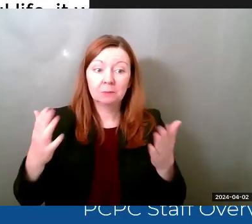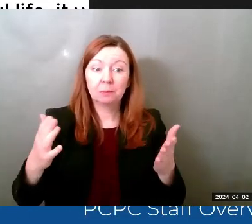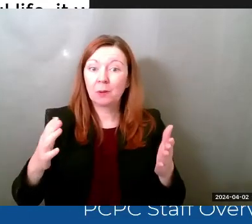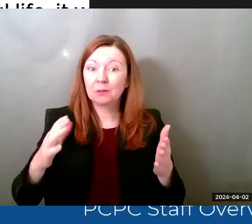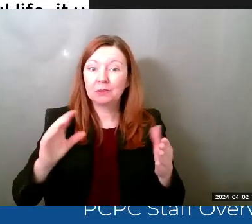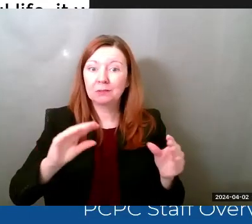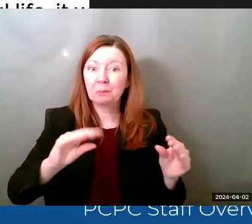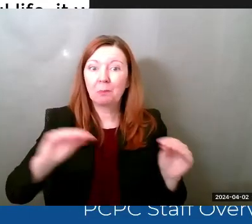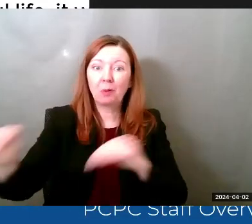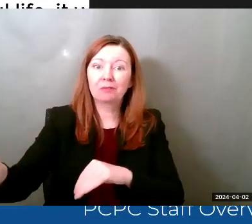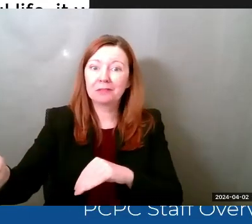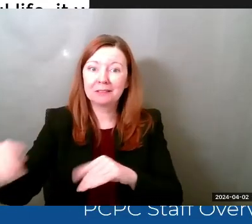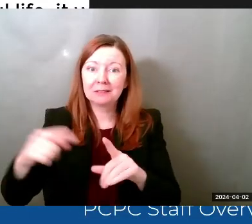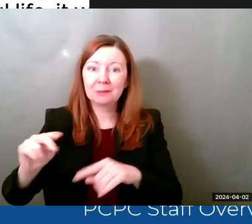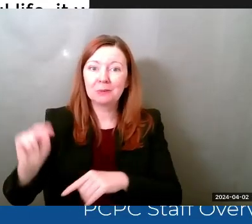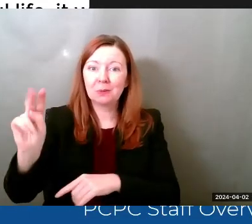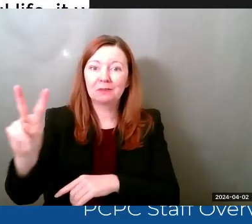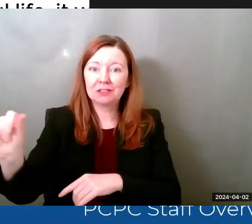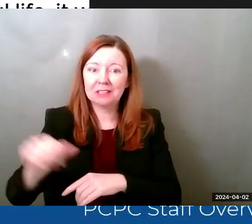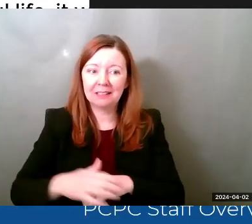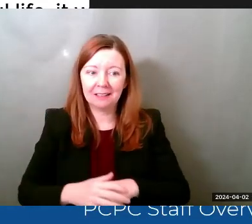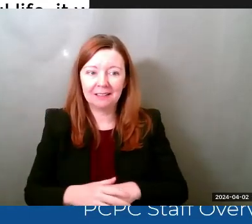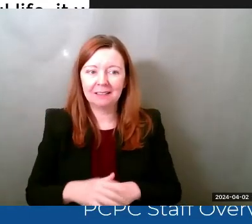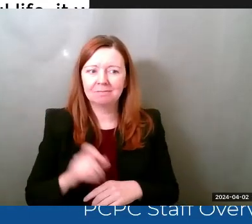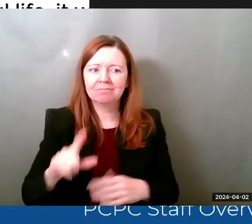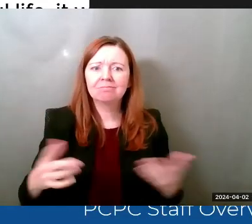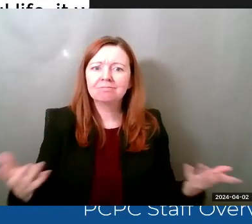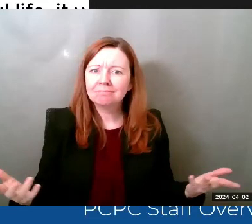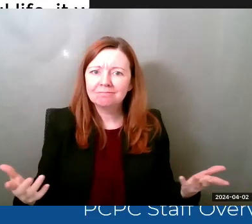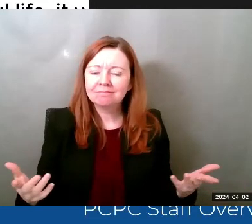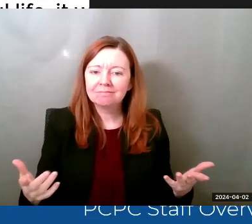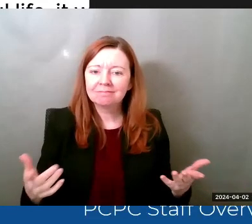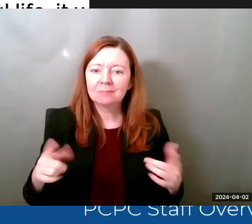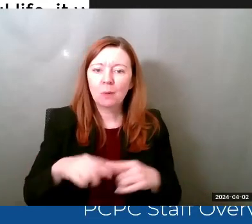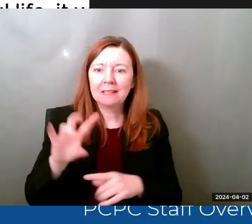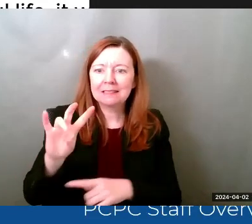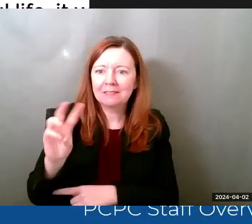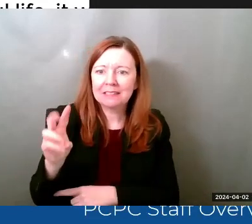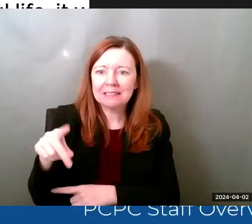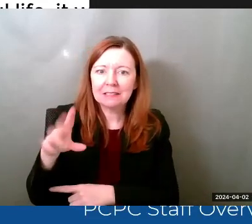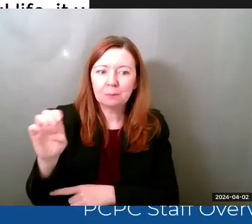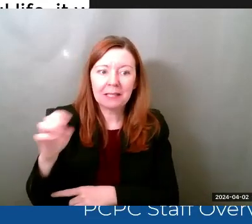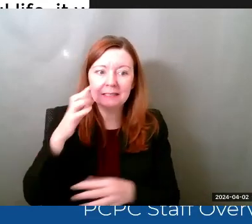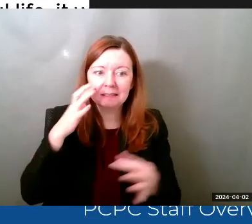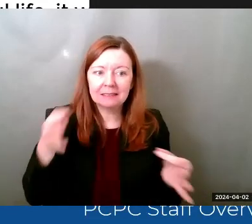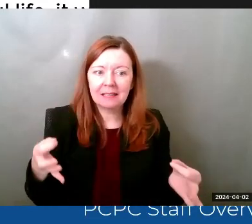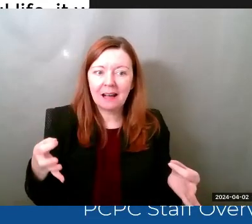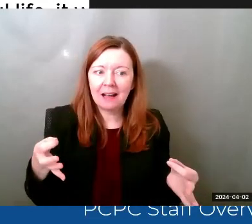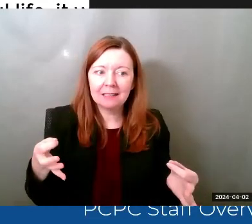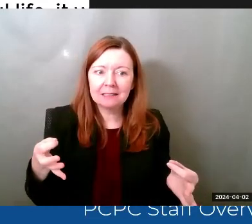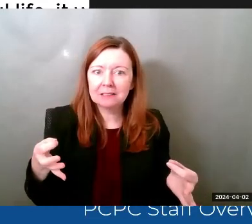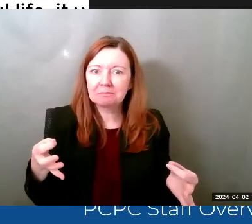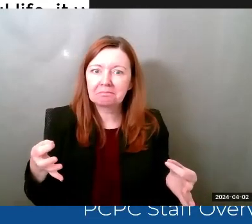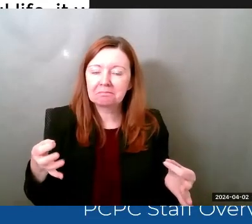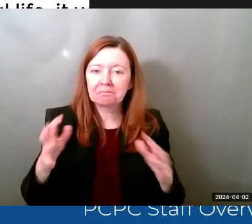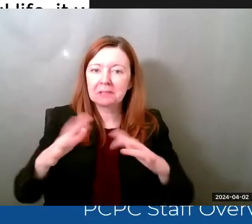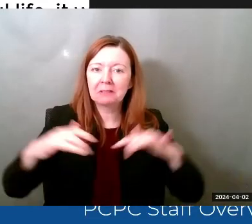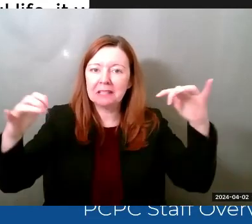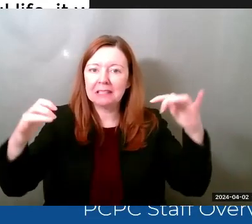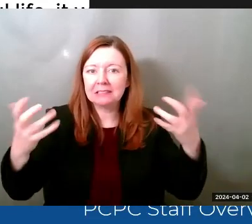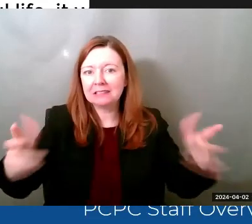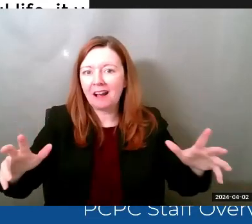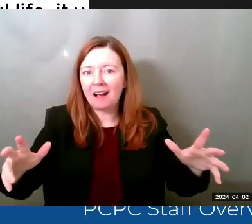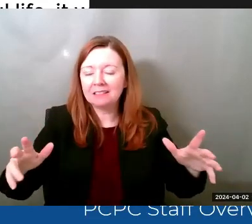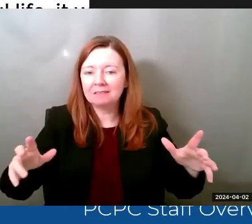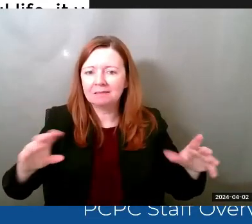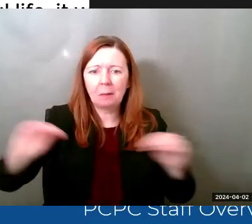Virginia. The question posed was what will happen to 76th Place Arena and this site at the end of the arena's useful